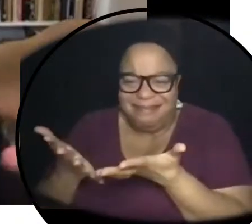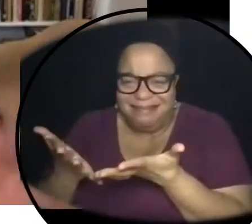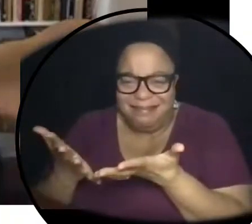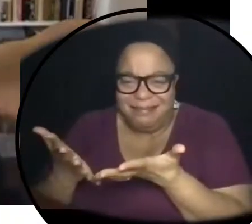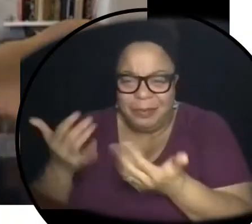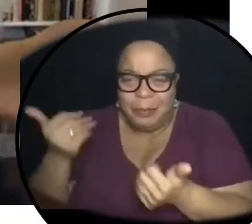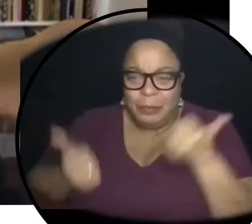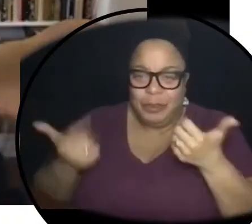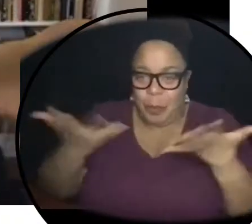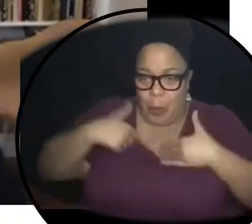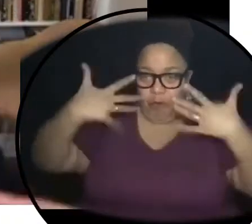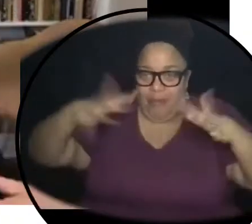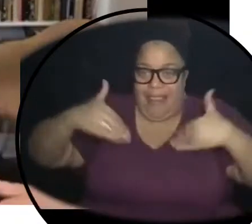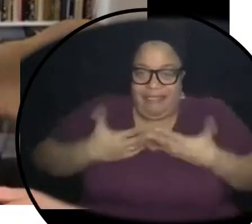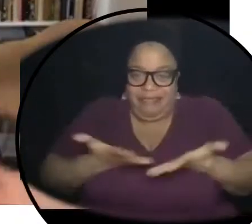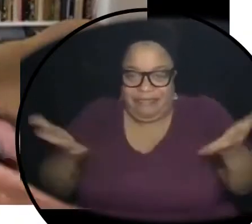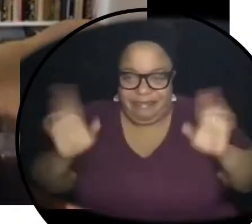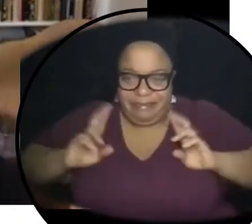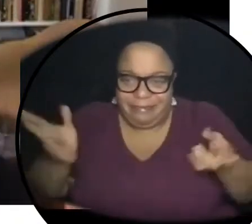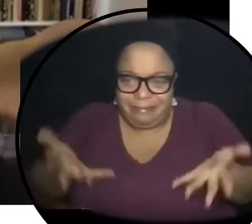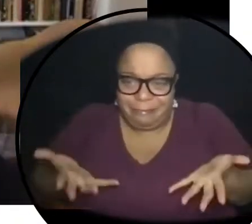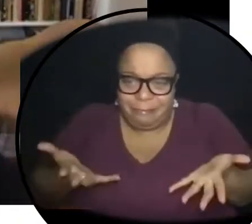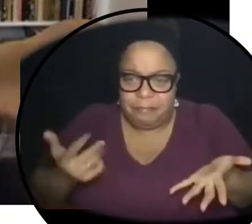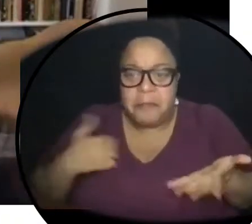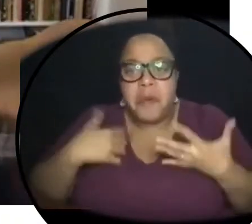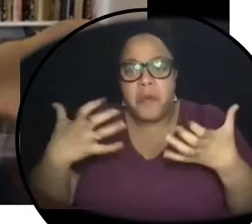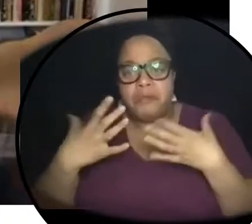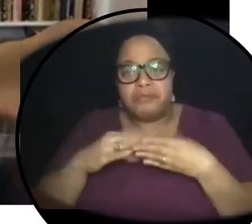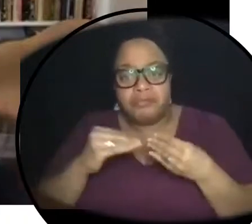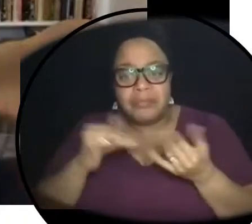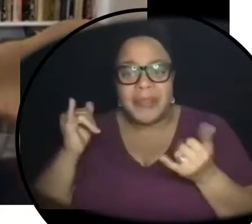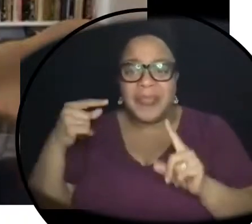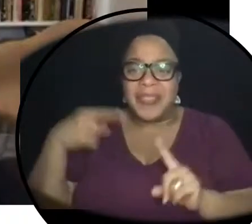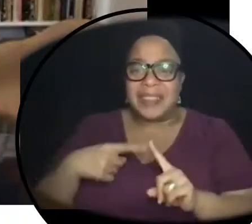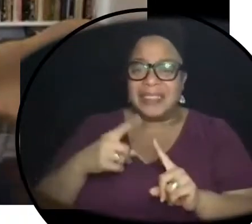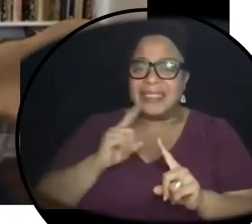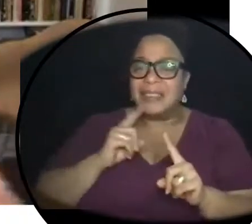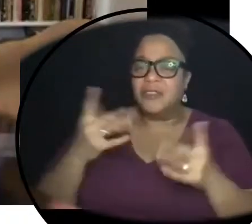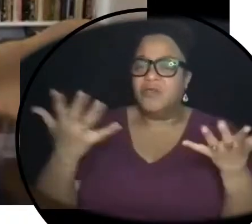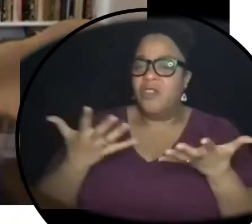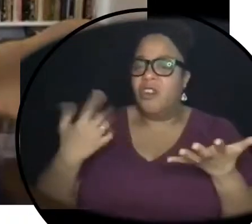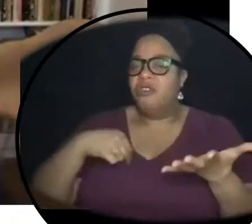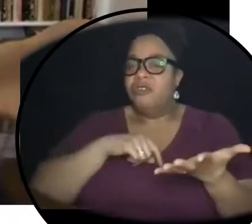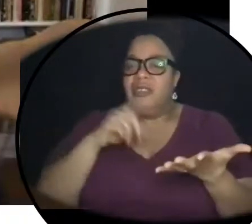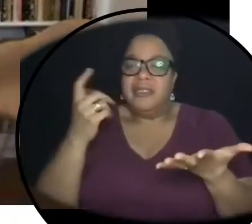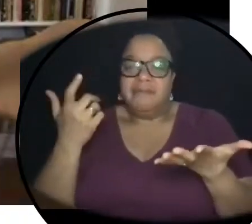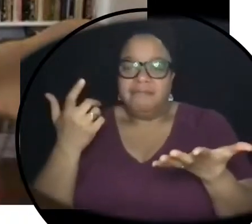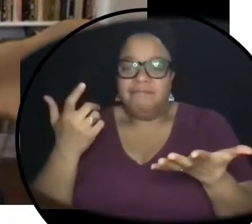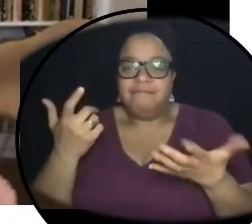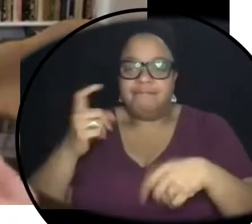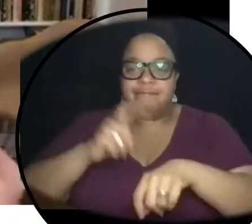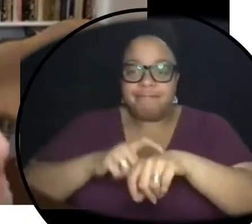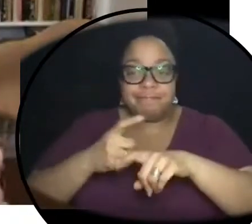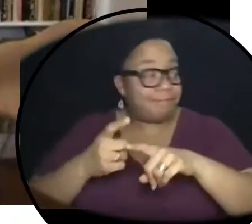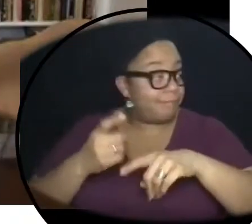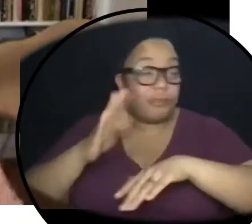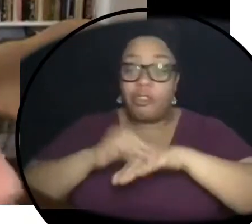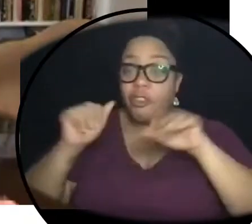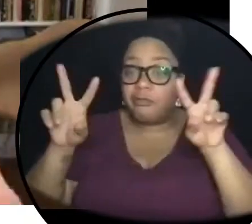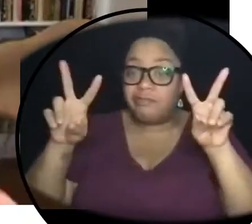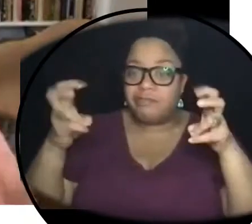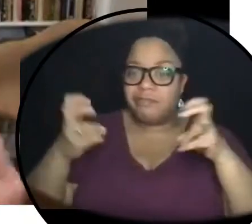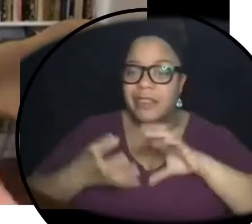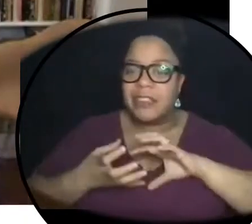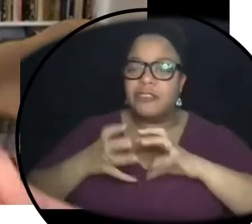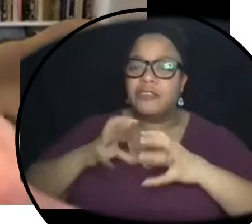and disestablishing, but also, and more importantly, the reconstructive process of creating something new,